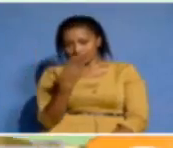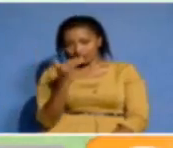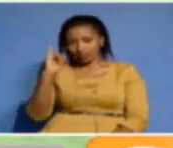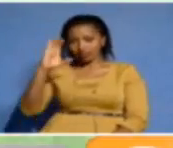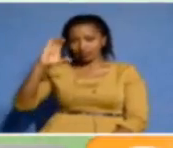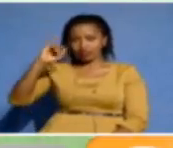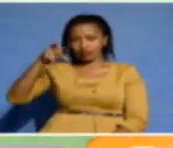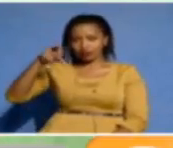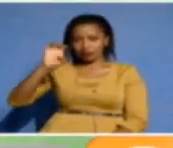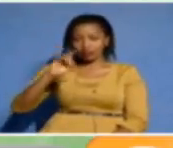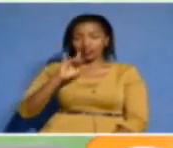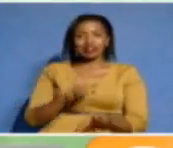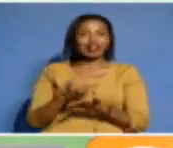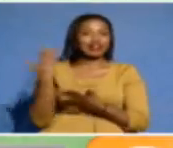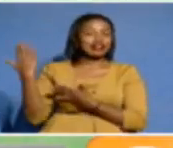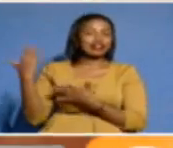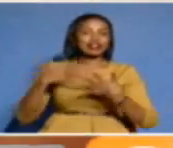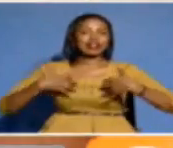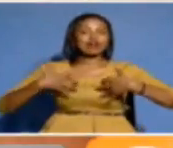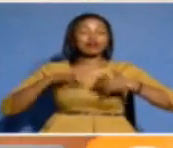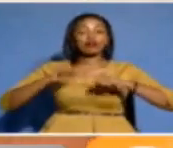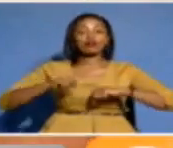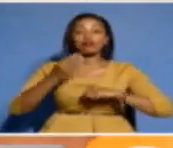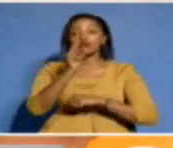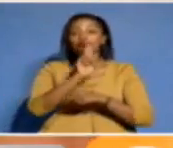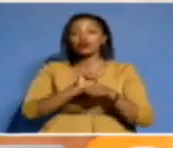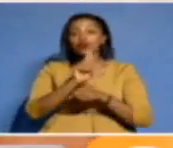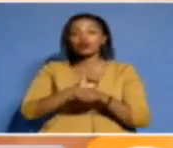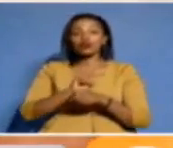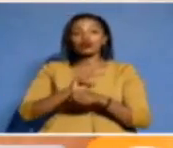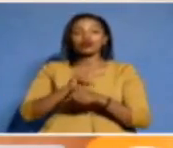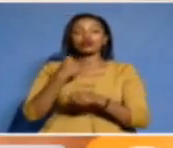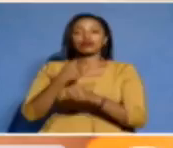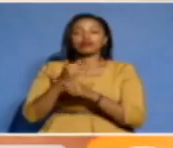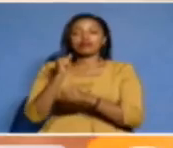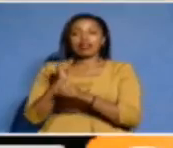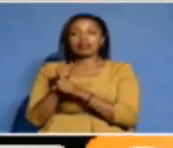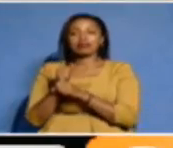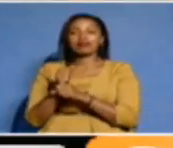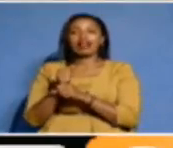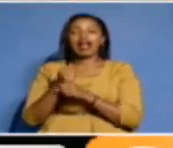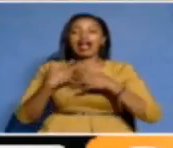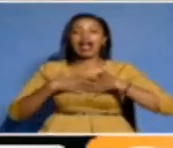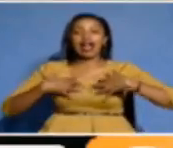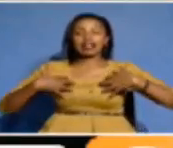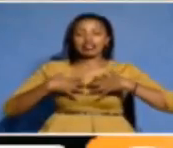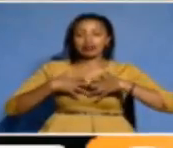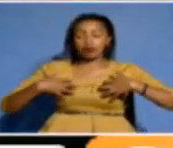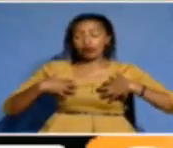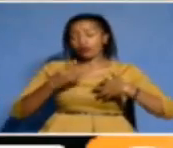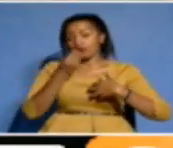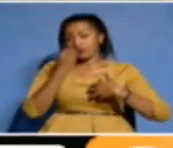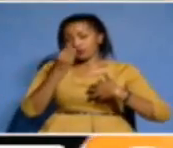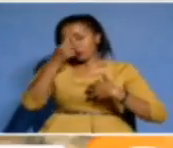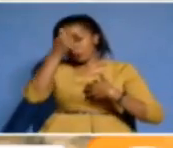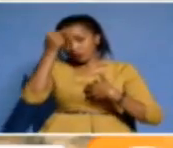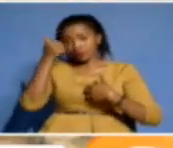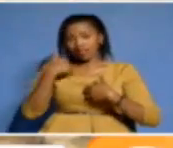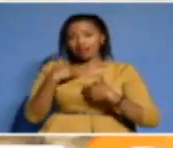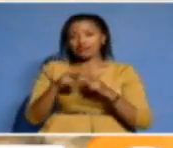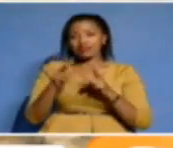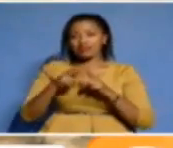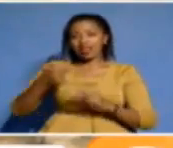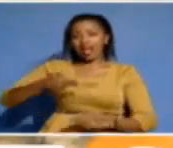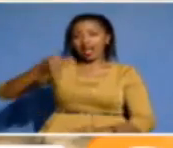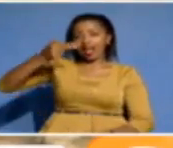Researchers add that the edible cricket can also be used in the manufacture of animal feeds as it contains an alternative protein ingredient.